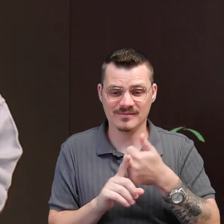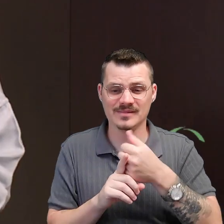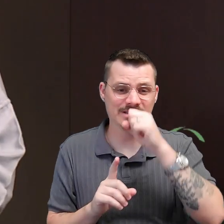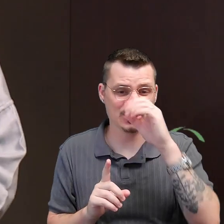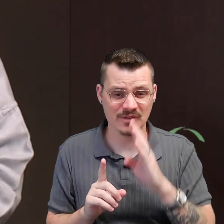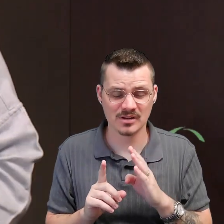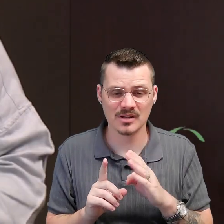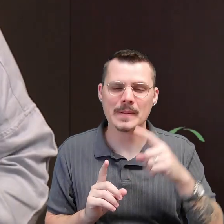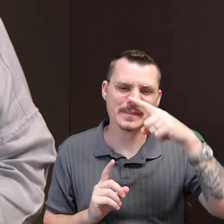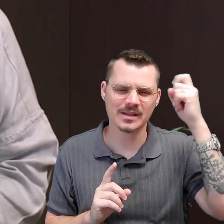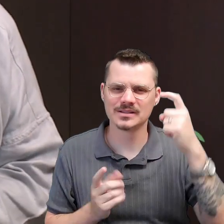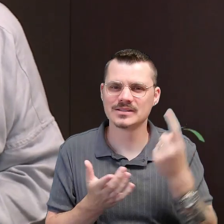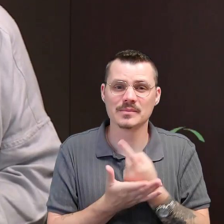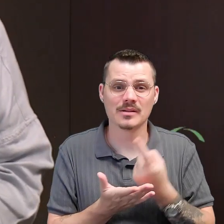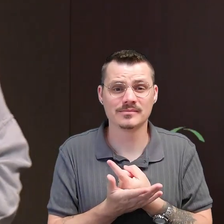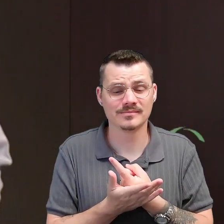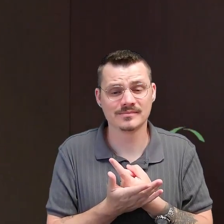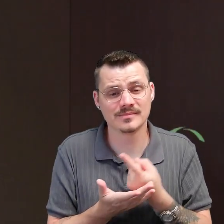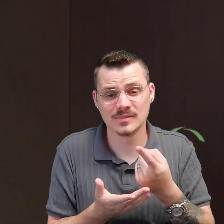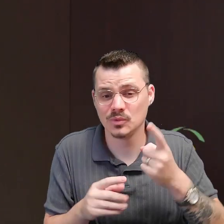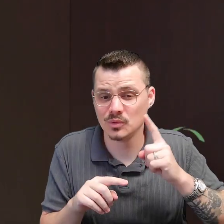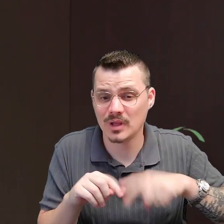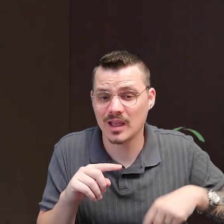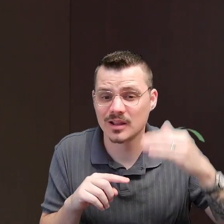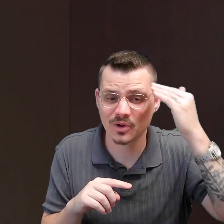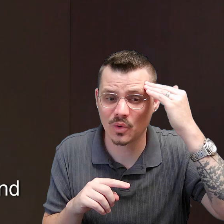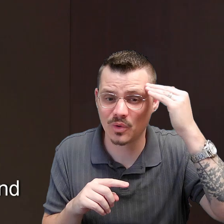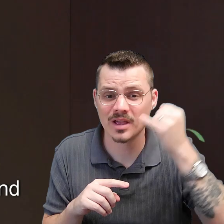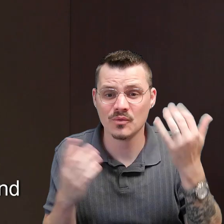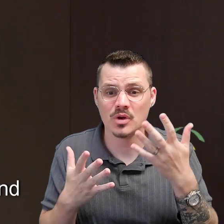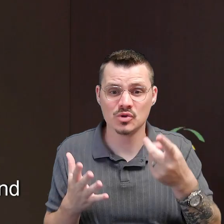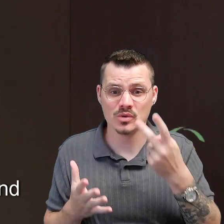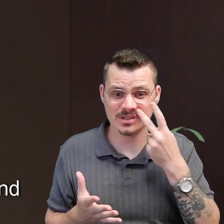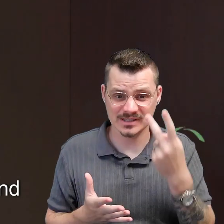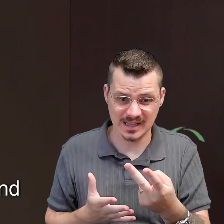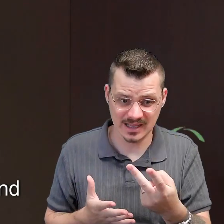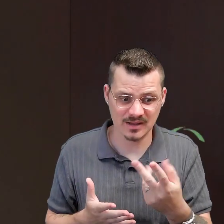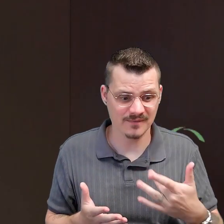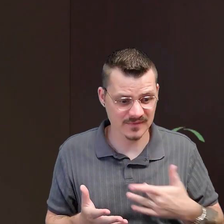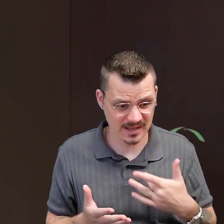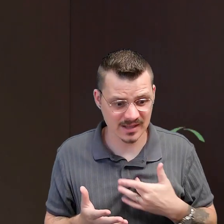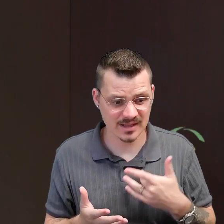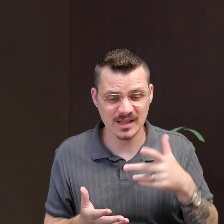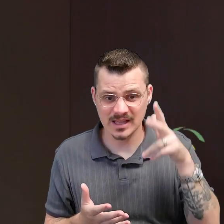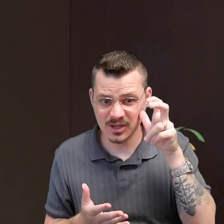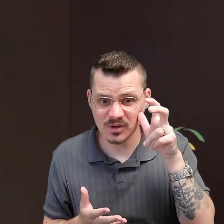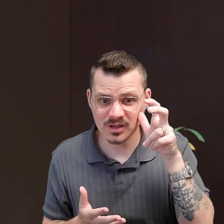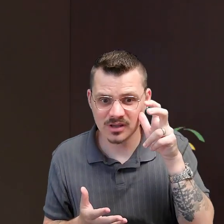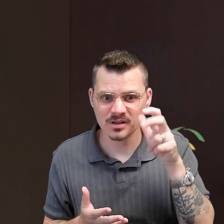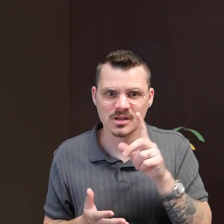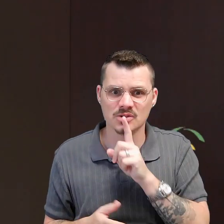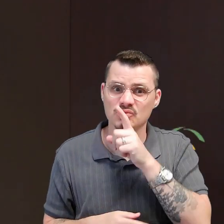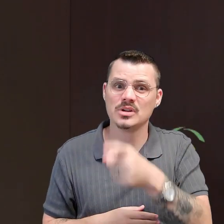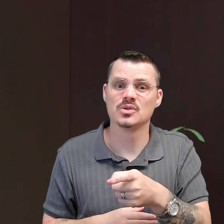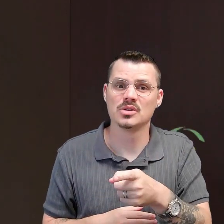schizophrenia, because sometimes you can't know if what you're seeing and thinking and feeling and hearing